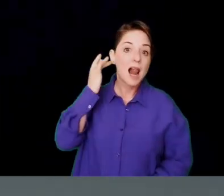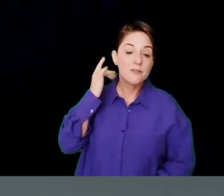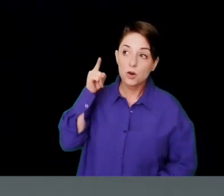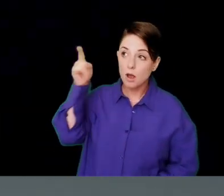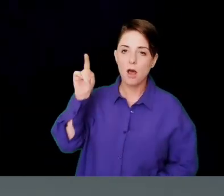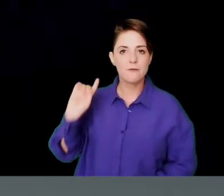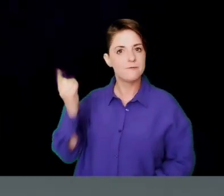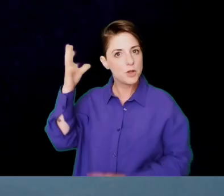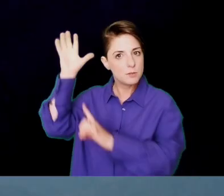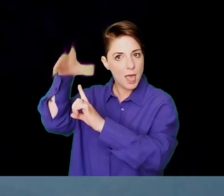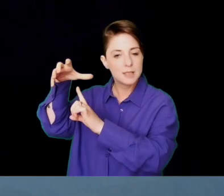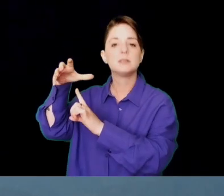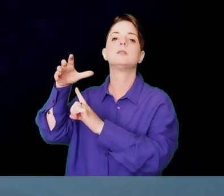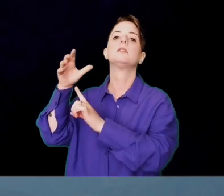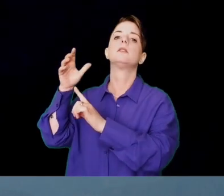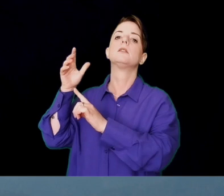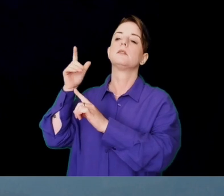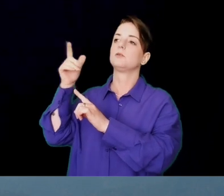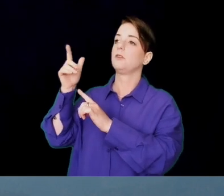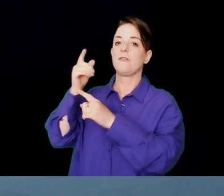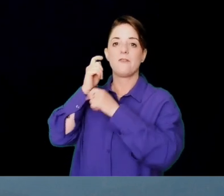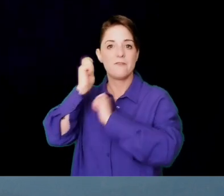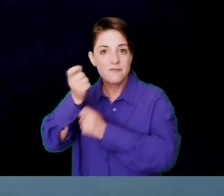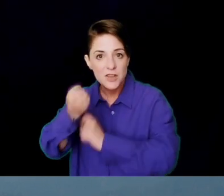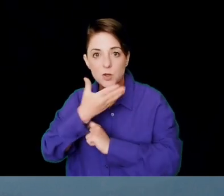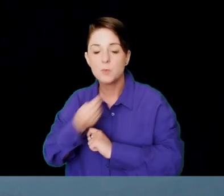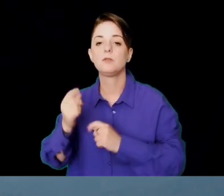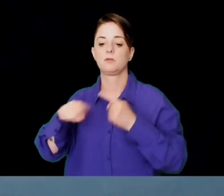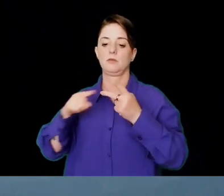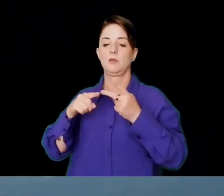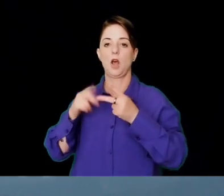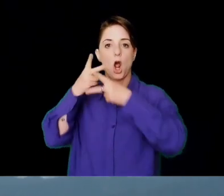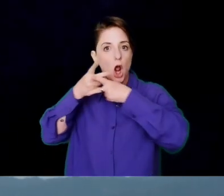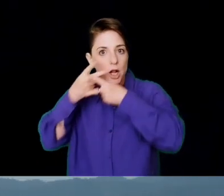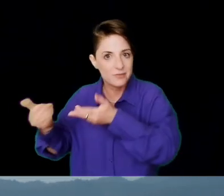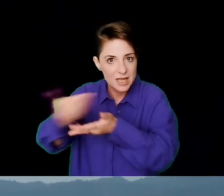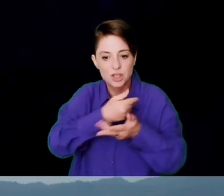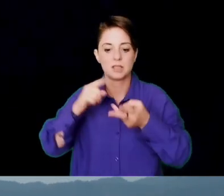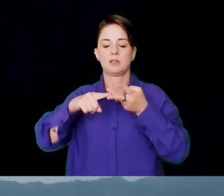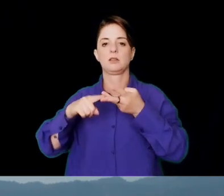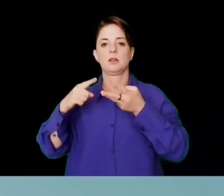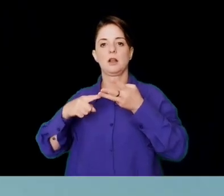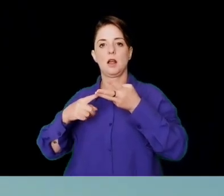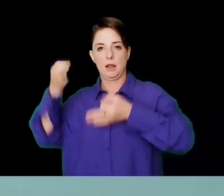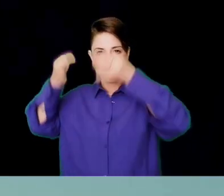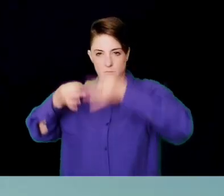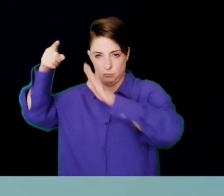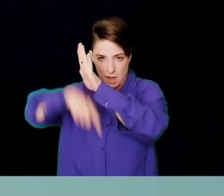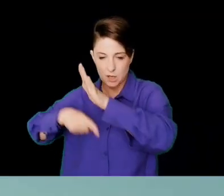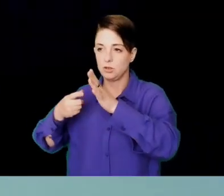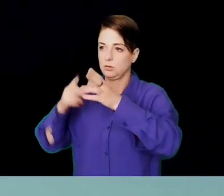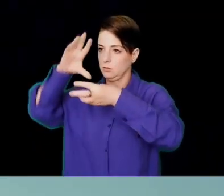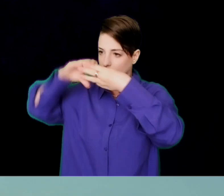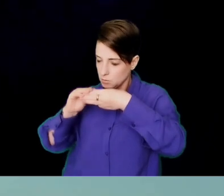California was one of the first places to try to bring fishermen, conservationists and regulators together to agree on what kind of protection